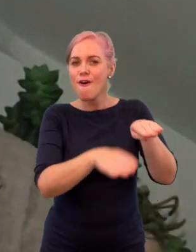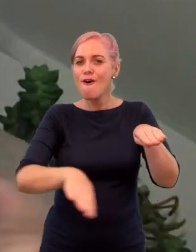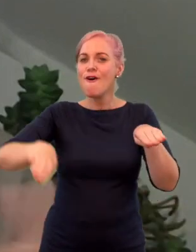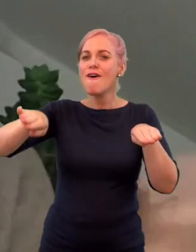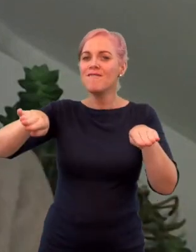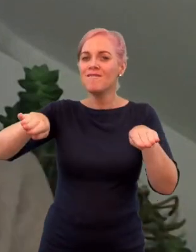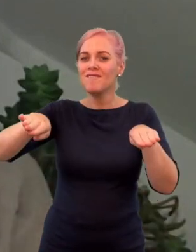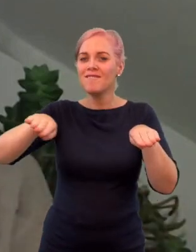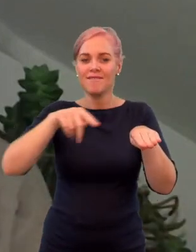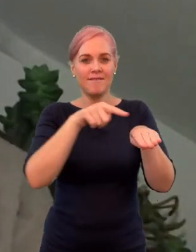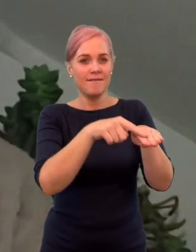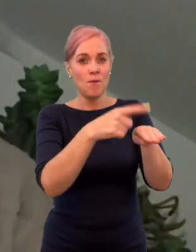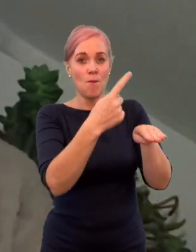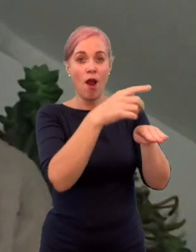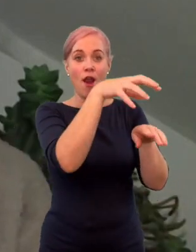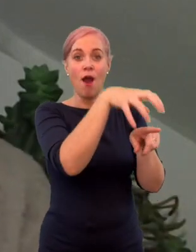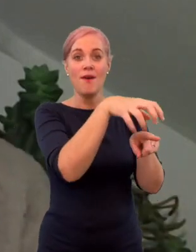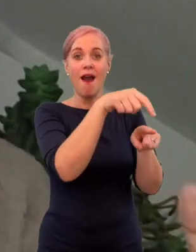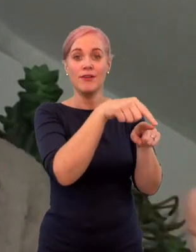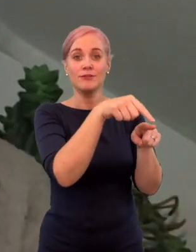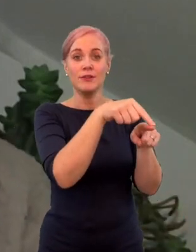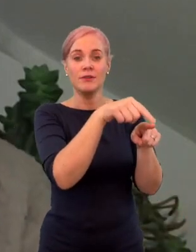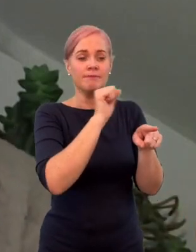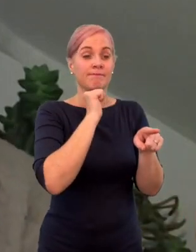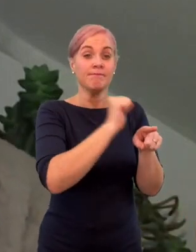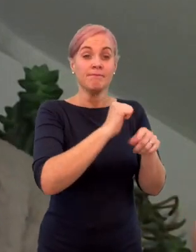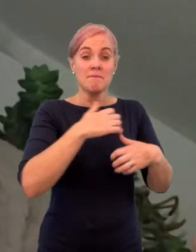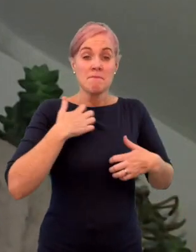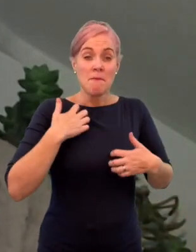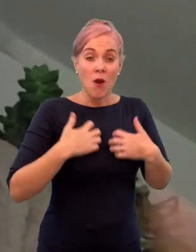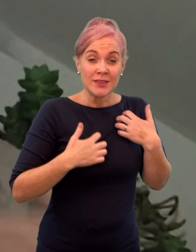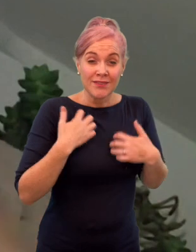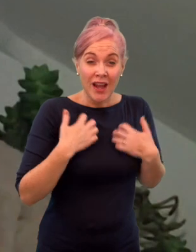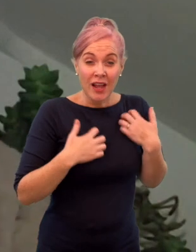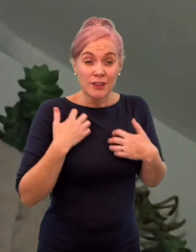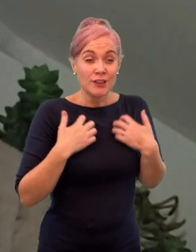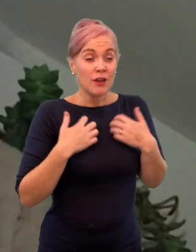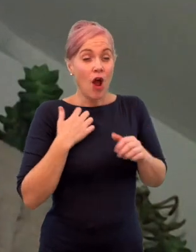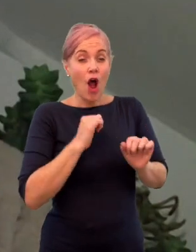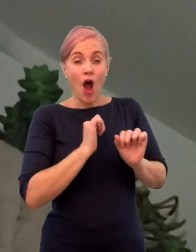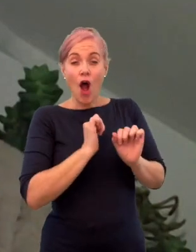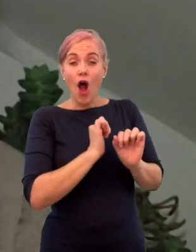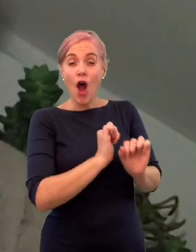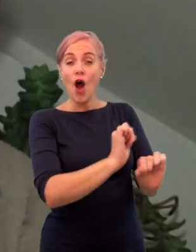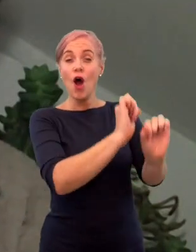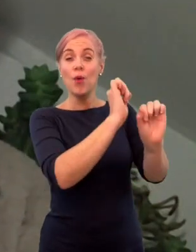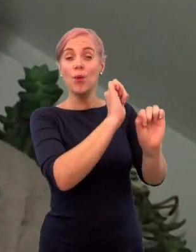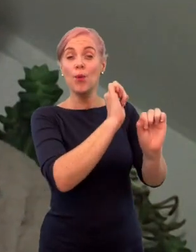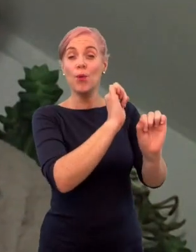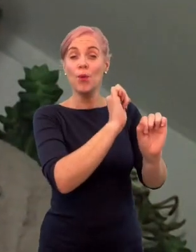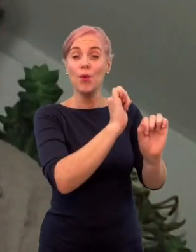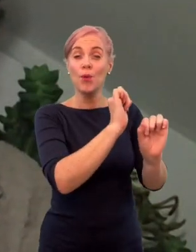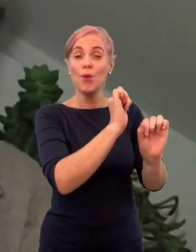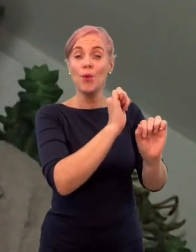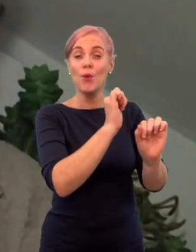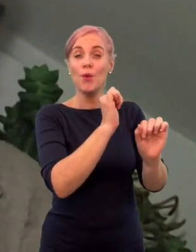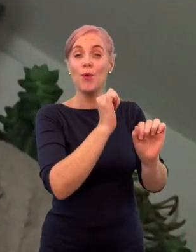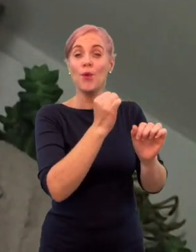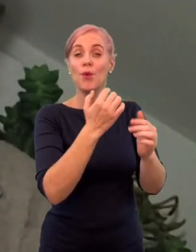how she's in this one location, but through her own motivations and through her own kind of,